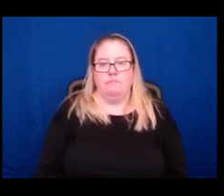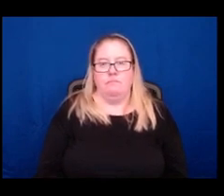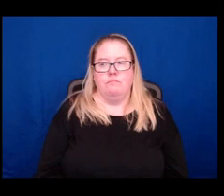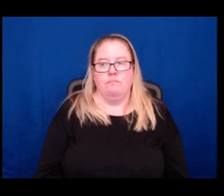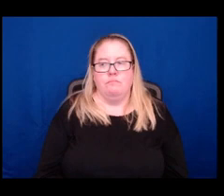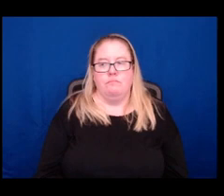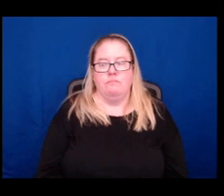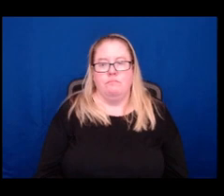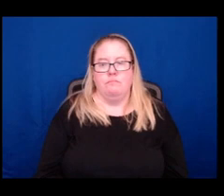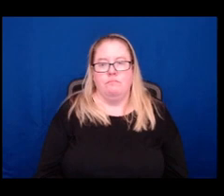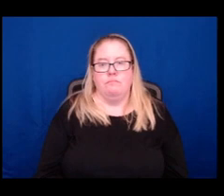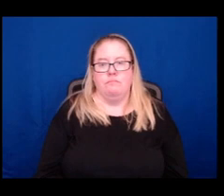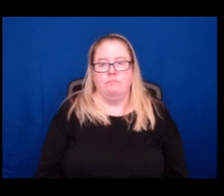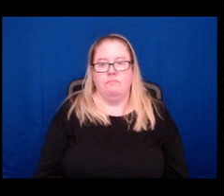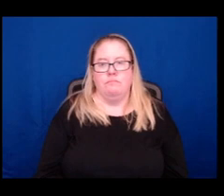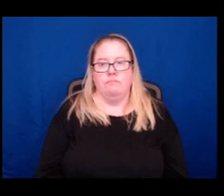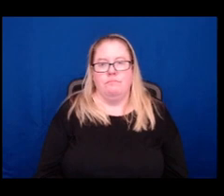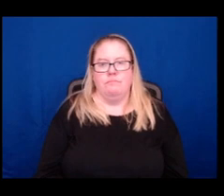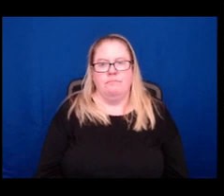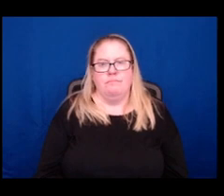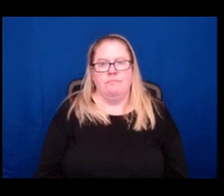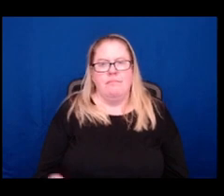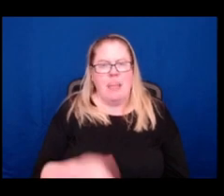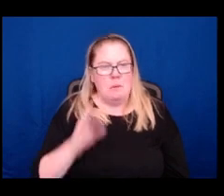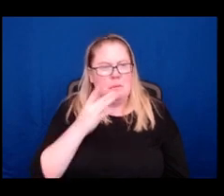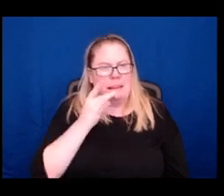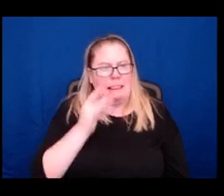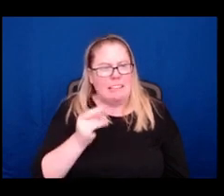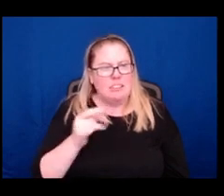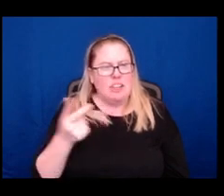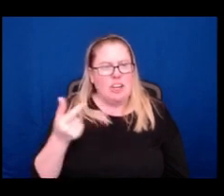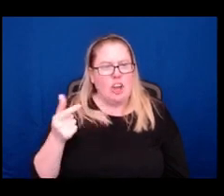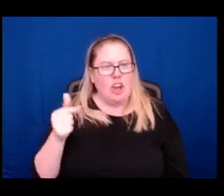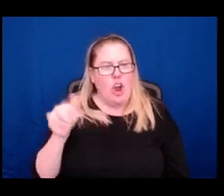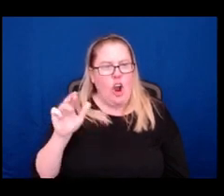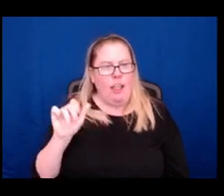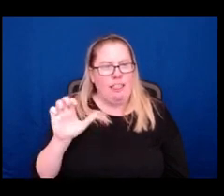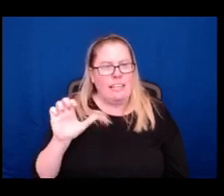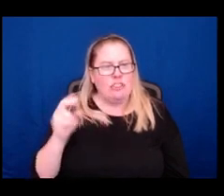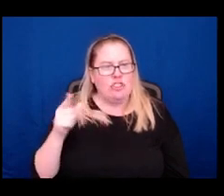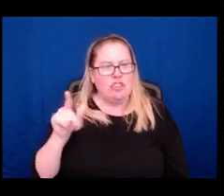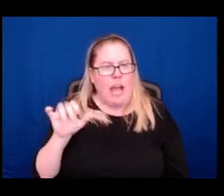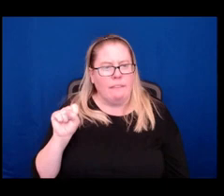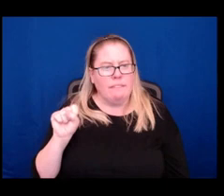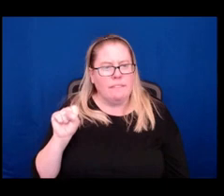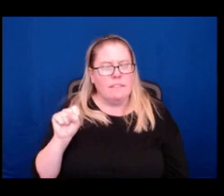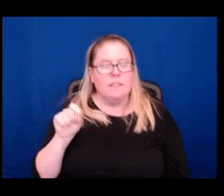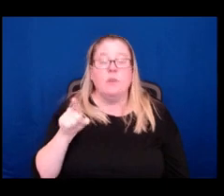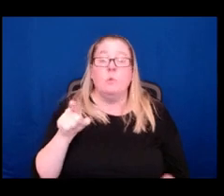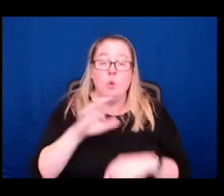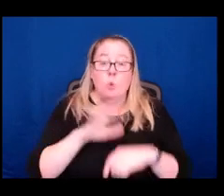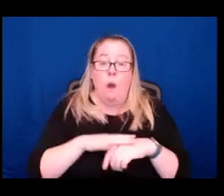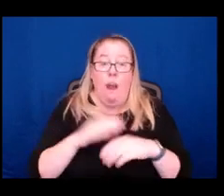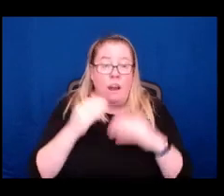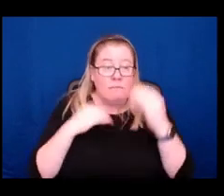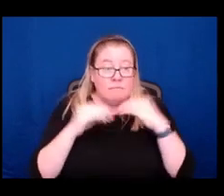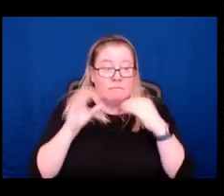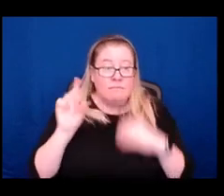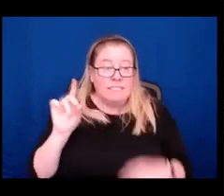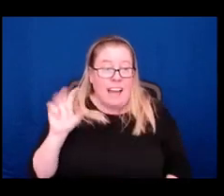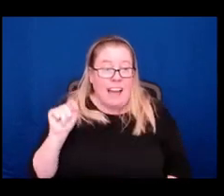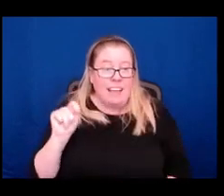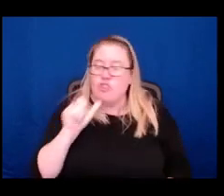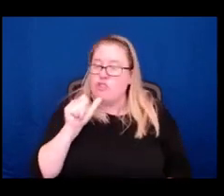This would be delicious also with garlic chives. When you're on this diet, ladies, you are not eating garlic. So